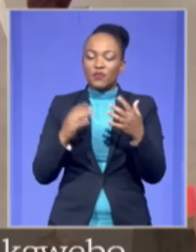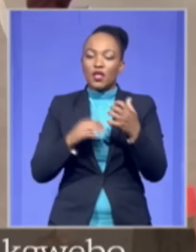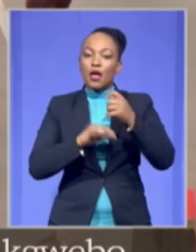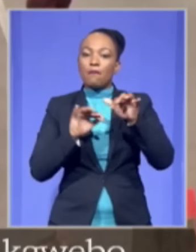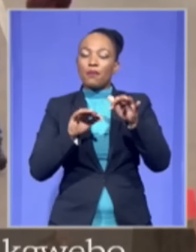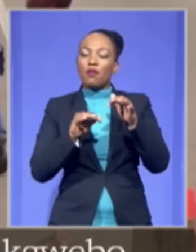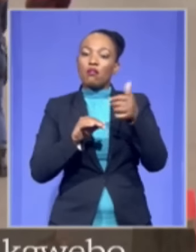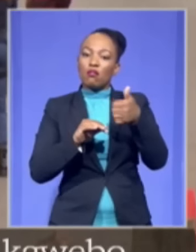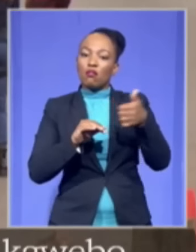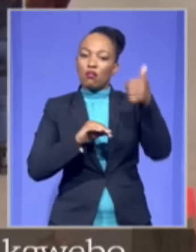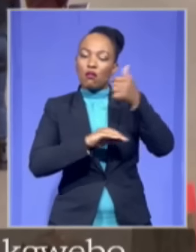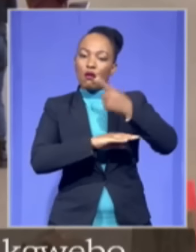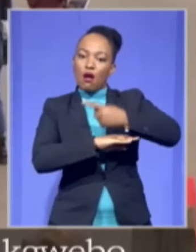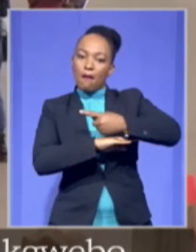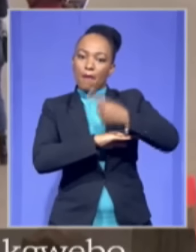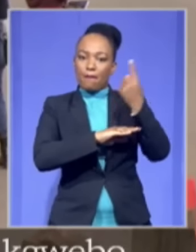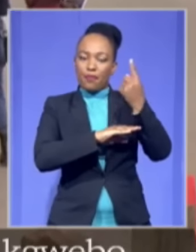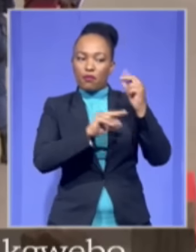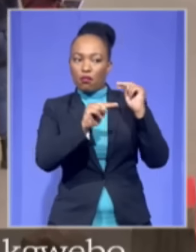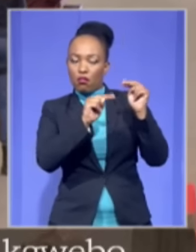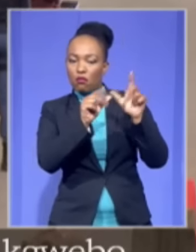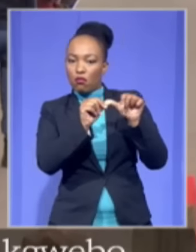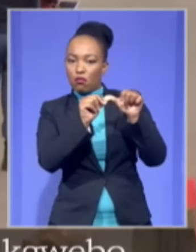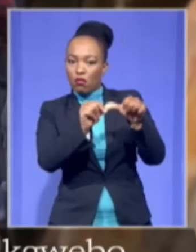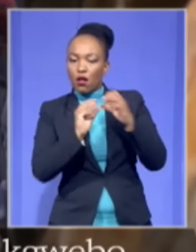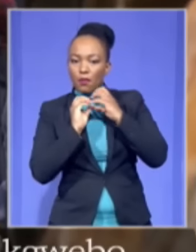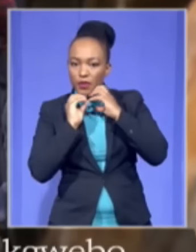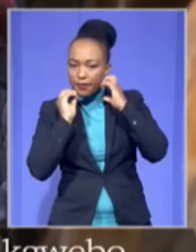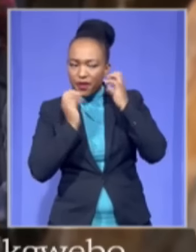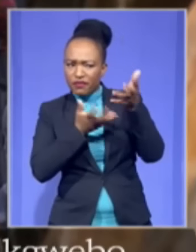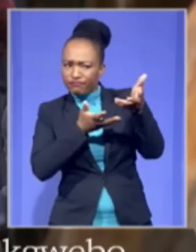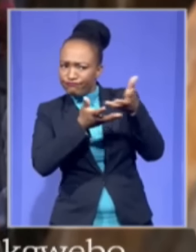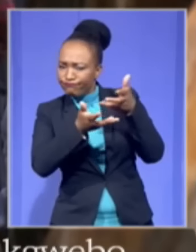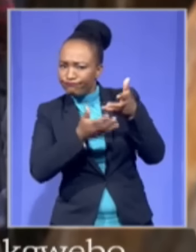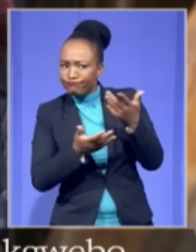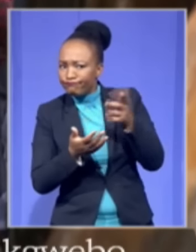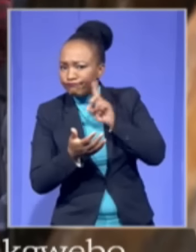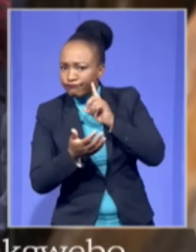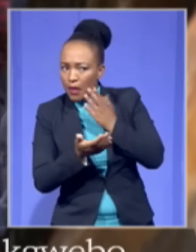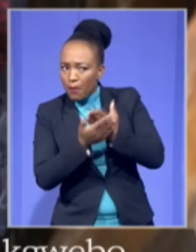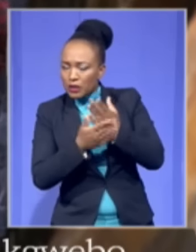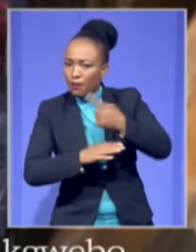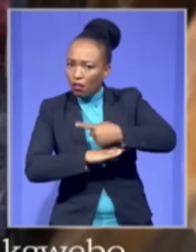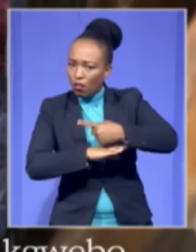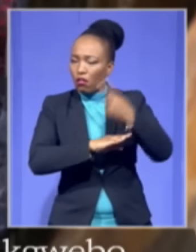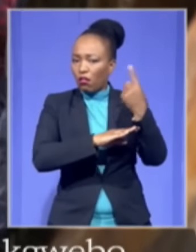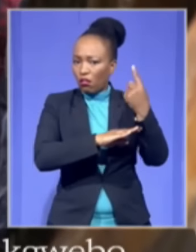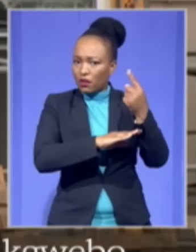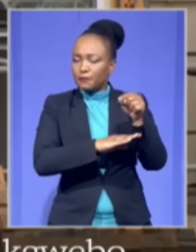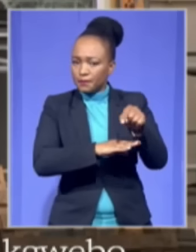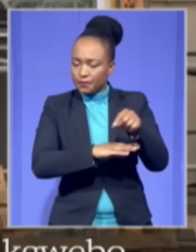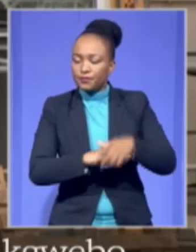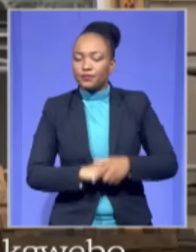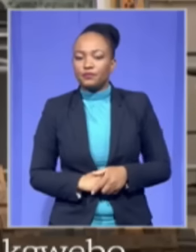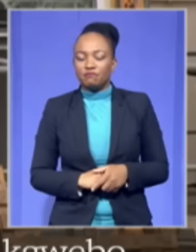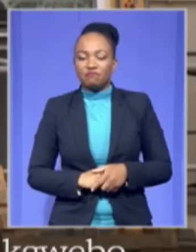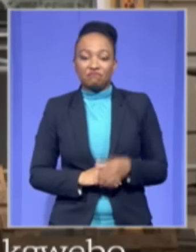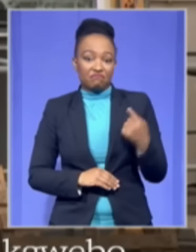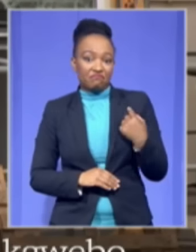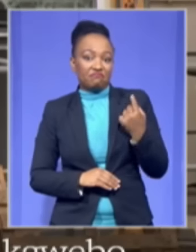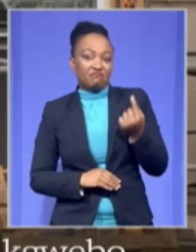melelwane BMA ba tsweletse go buisana le balekane nabo ka kemo ka kgonagalo ya go bulwa gape ga molelwane, mme ka ntlha go utsiwa